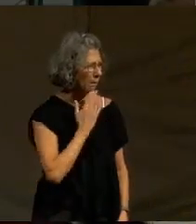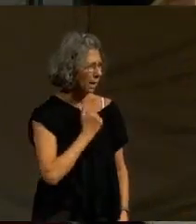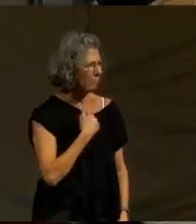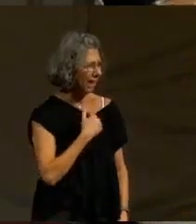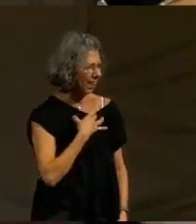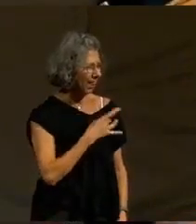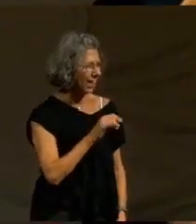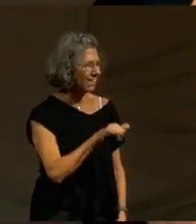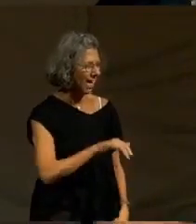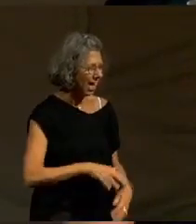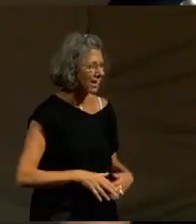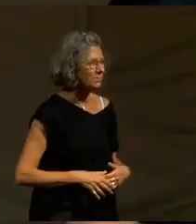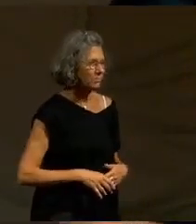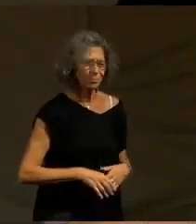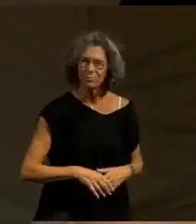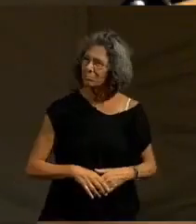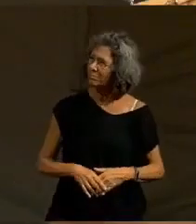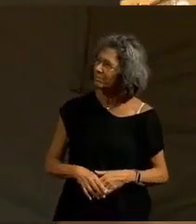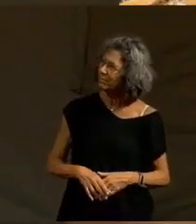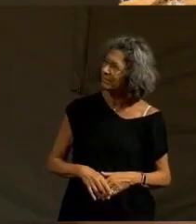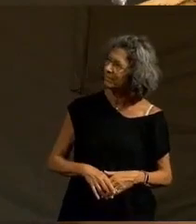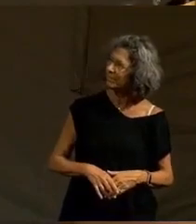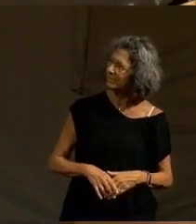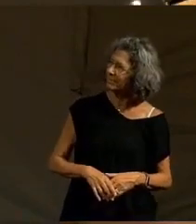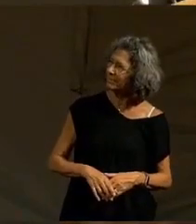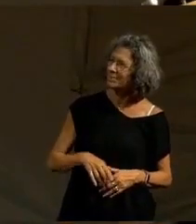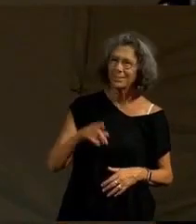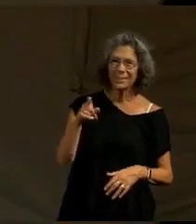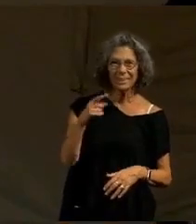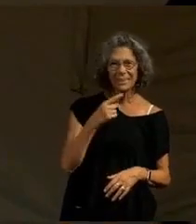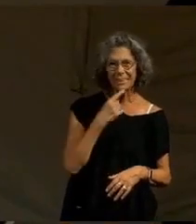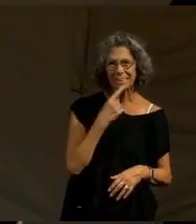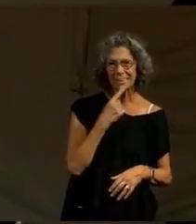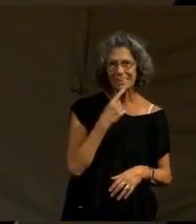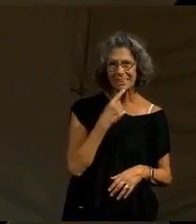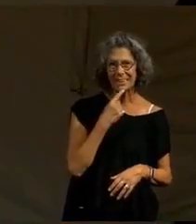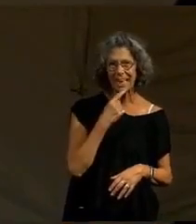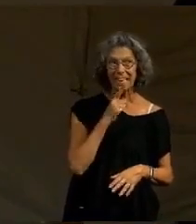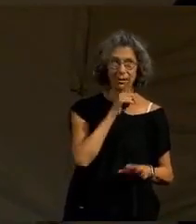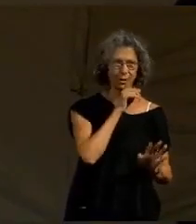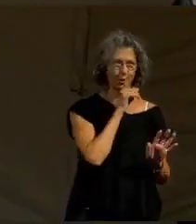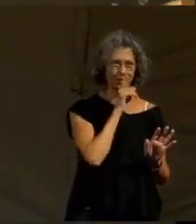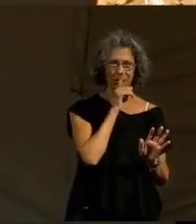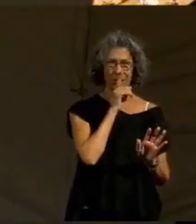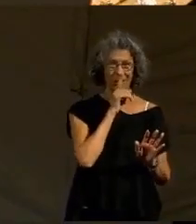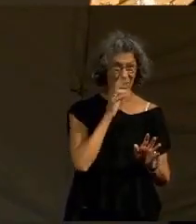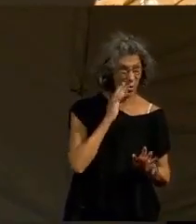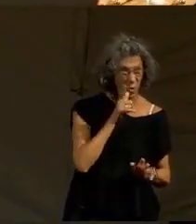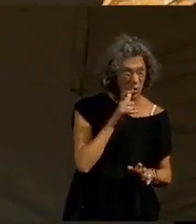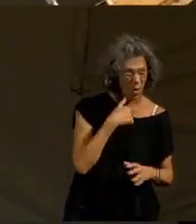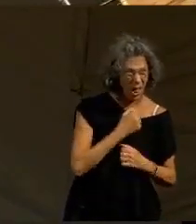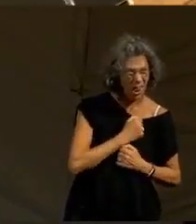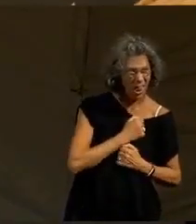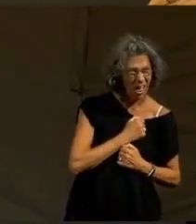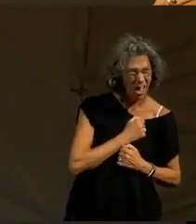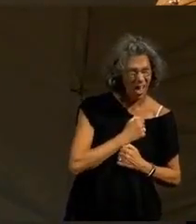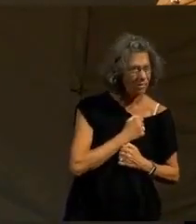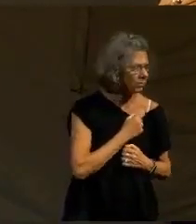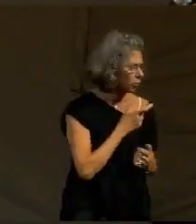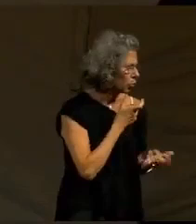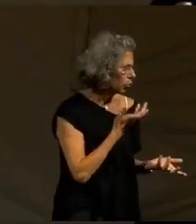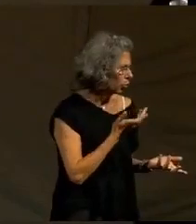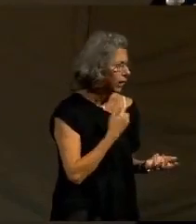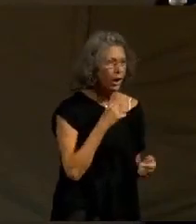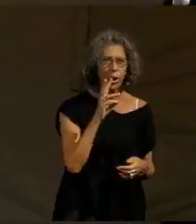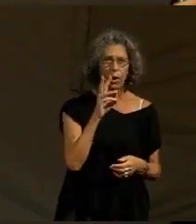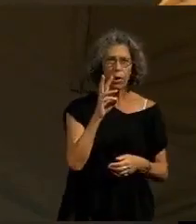She said, don't tell nobody, but you know who I love? I said, who you love, baby? She said, I love me some Willie Nelson.